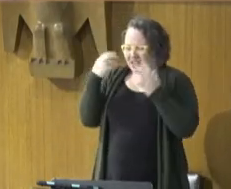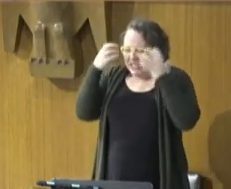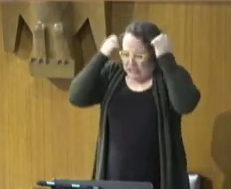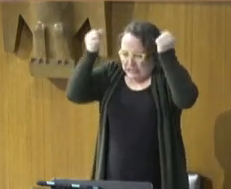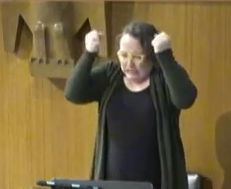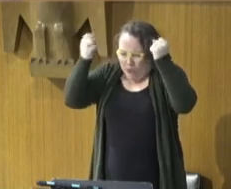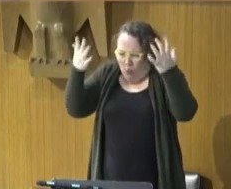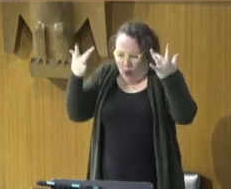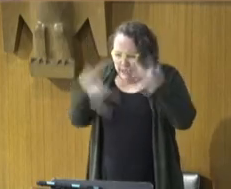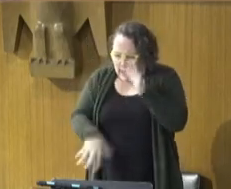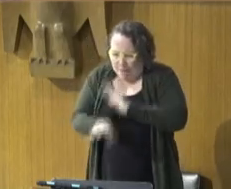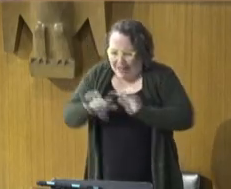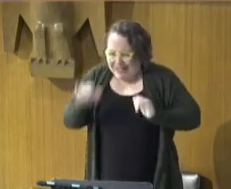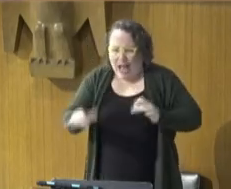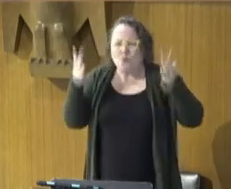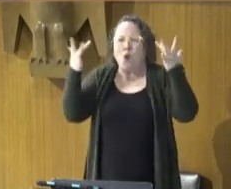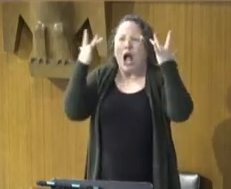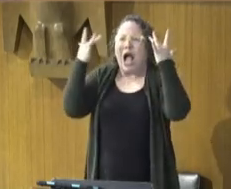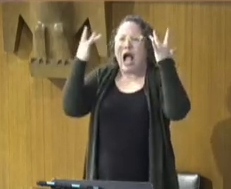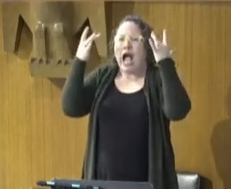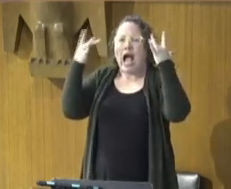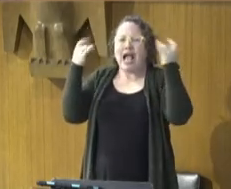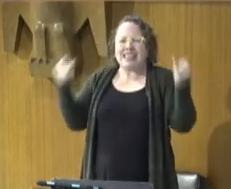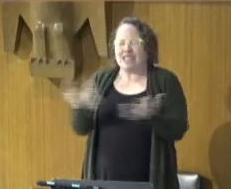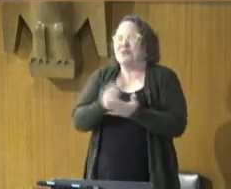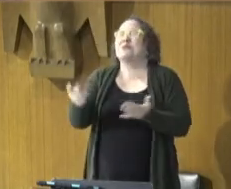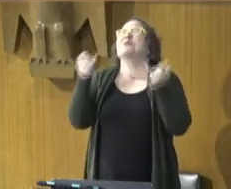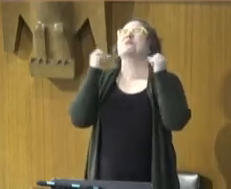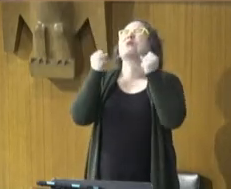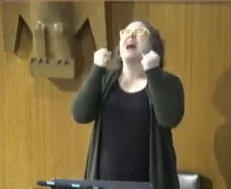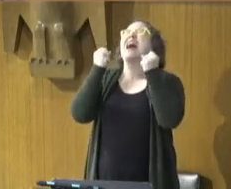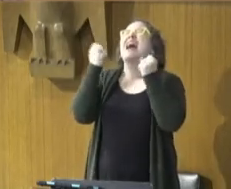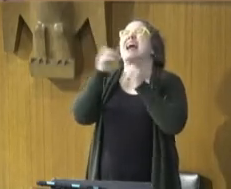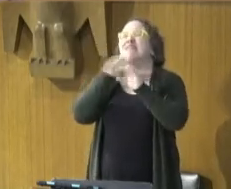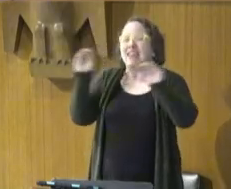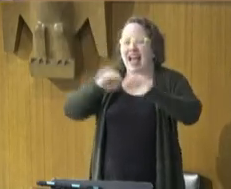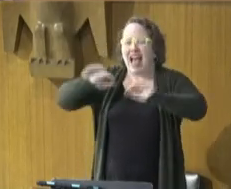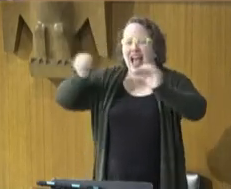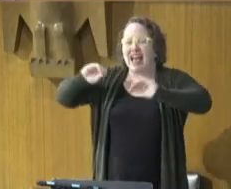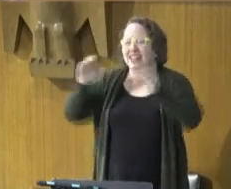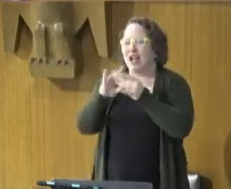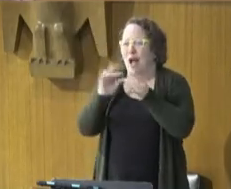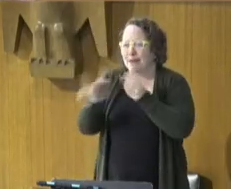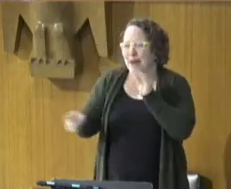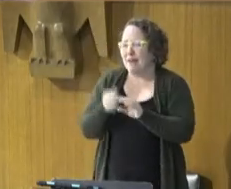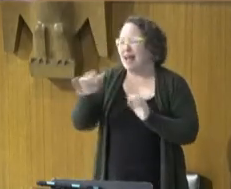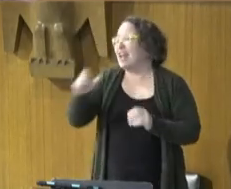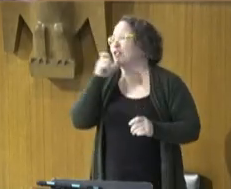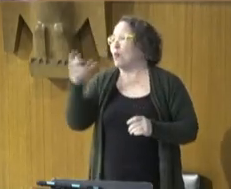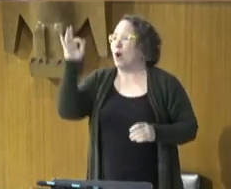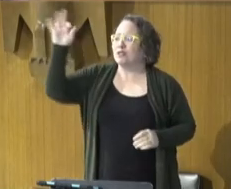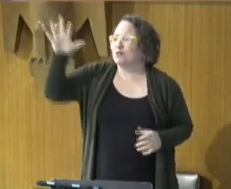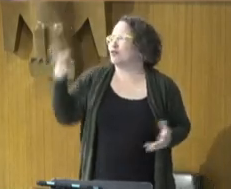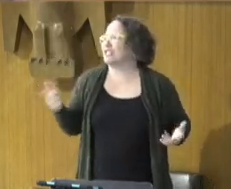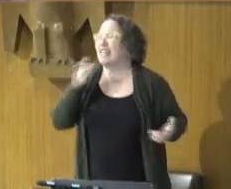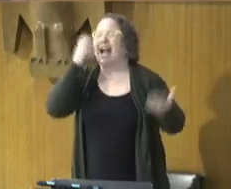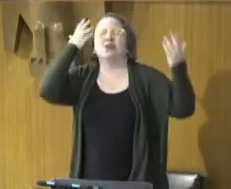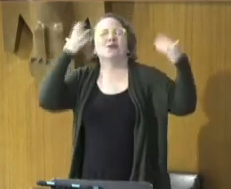say, Oh, why did I ever choose this passage? I've got nothing to say about it. I don't want to preach.